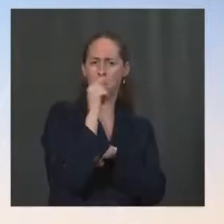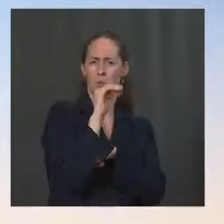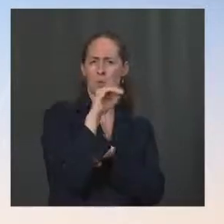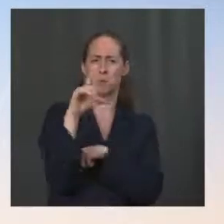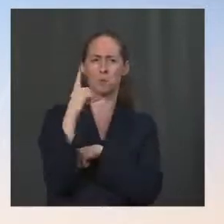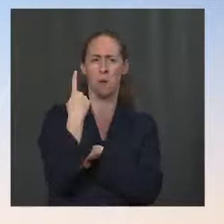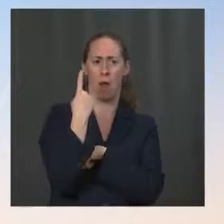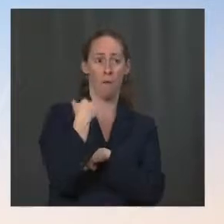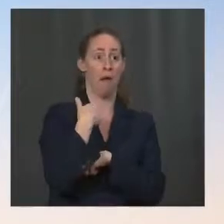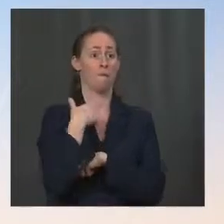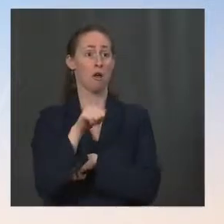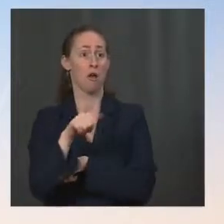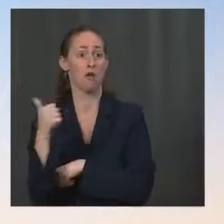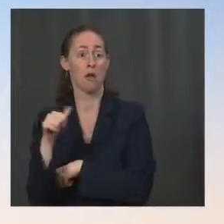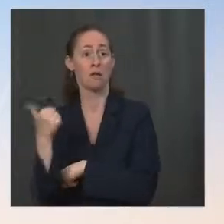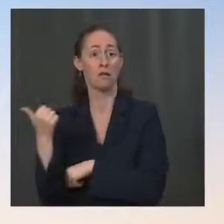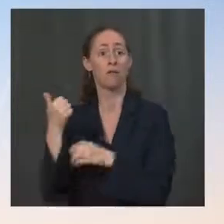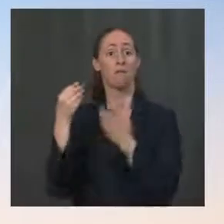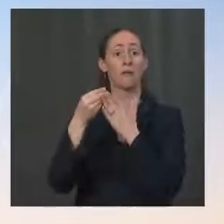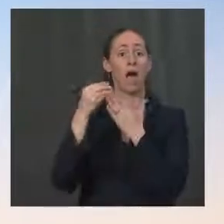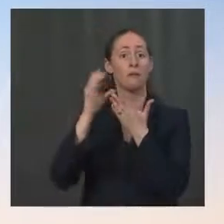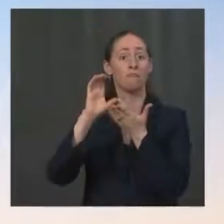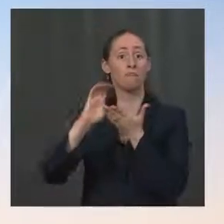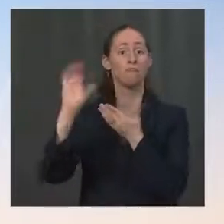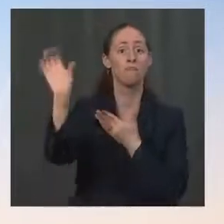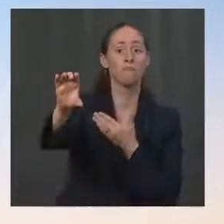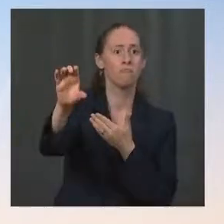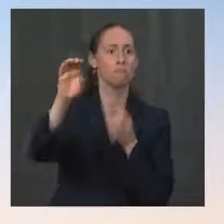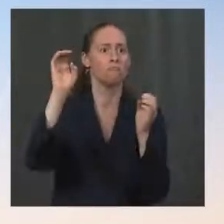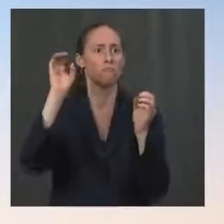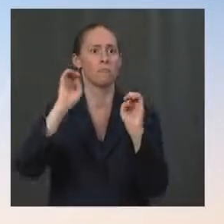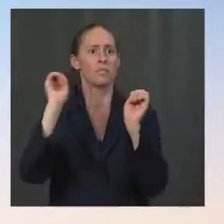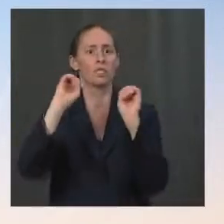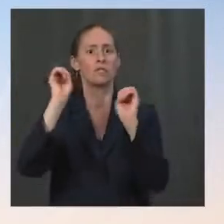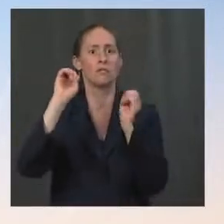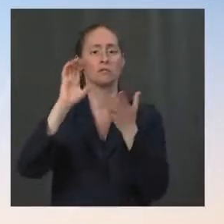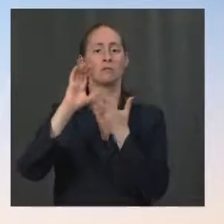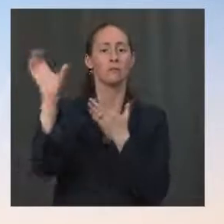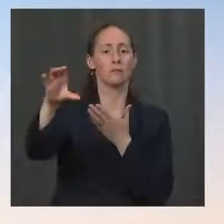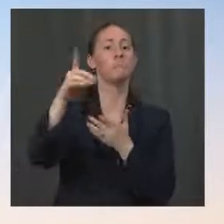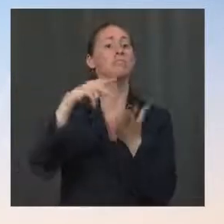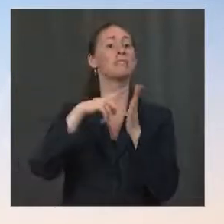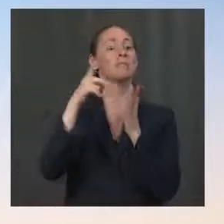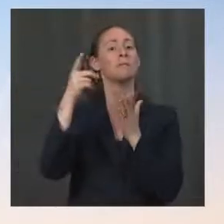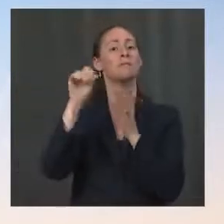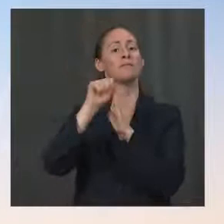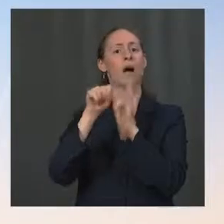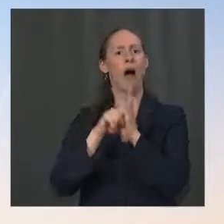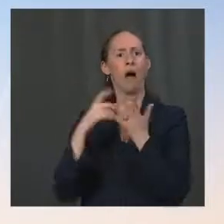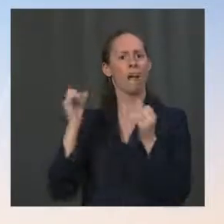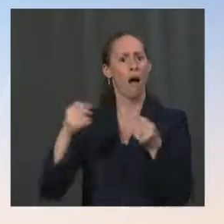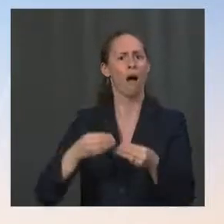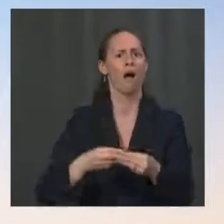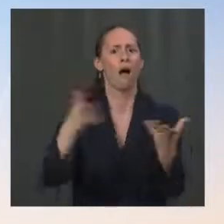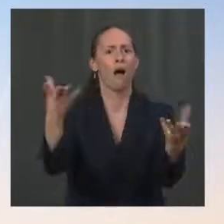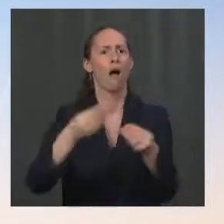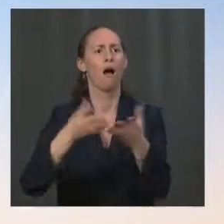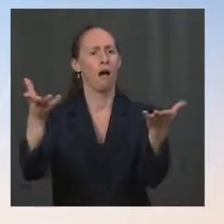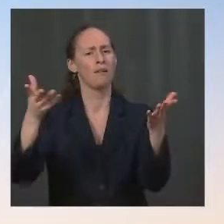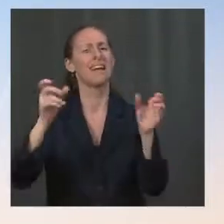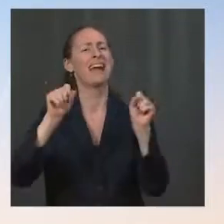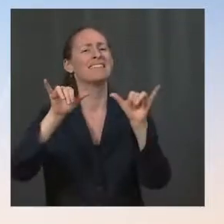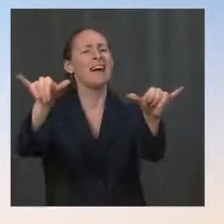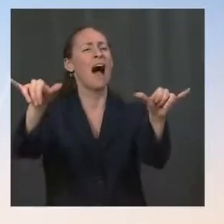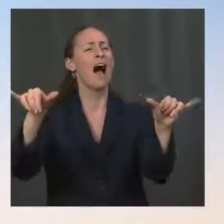funding that came through the American Rescue Plan and is going out to states is another way to do that. And we have asked and we have put out today, the Department of